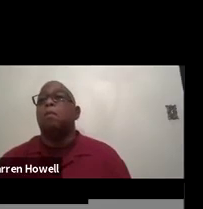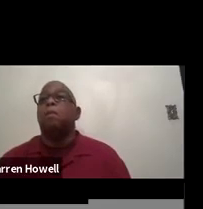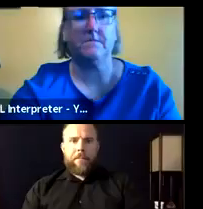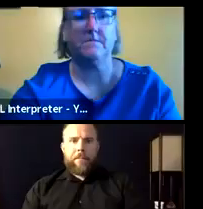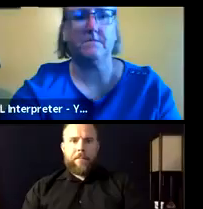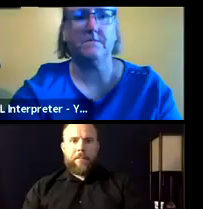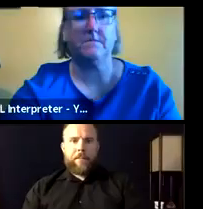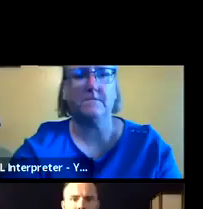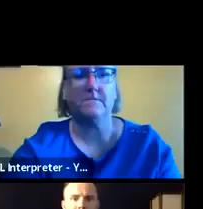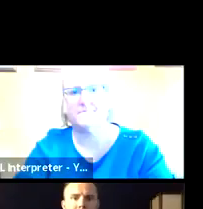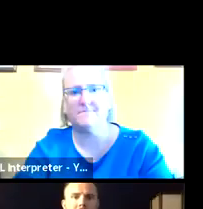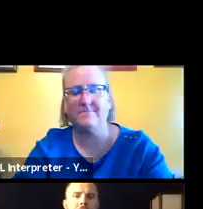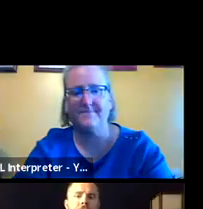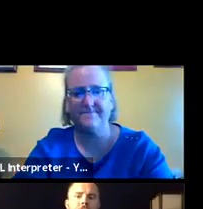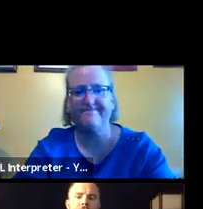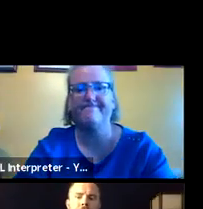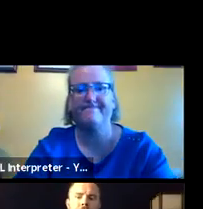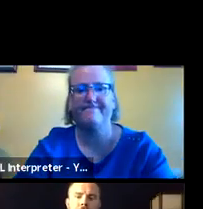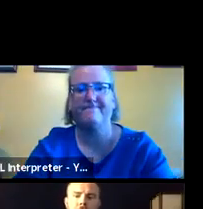The other.